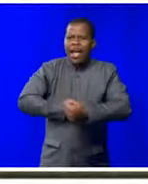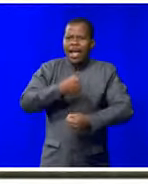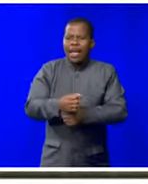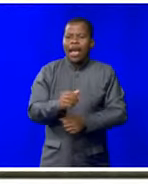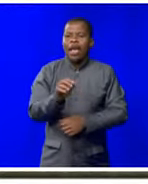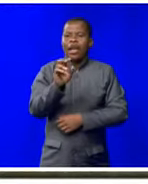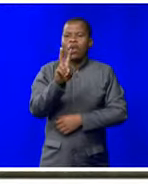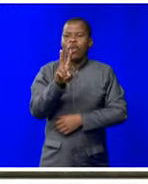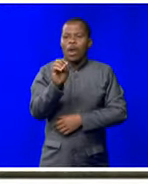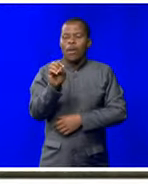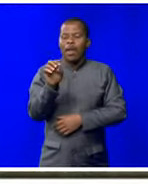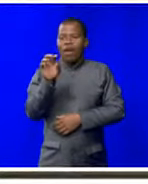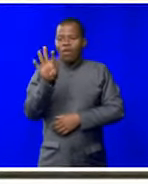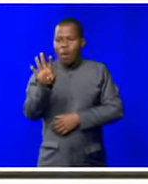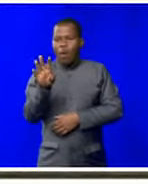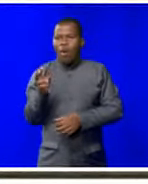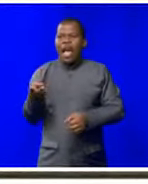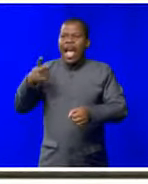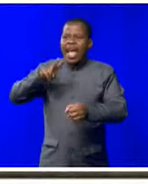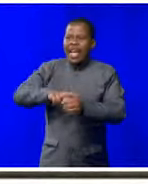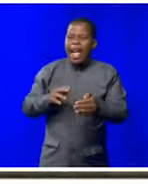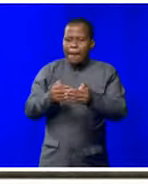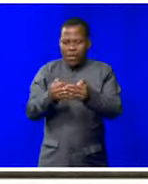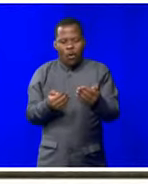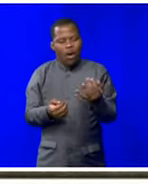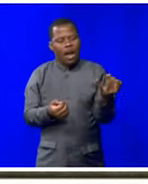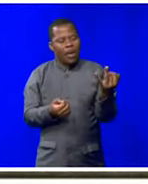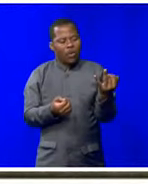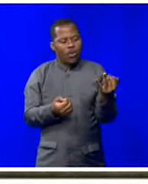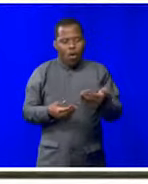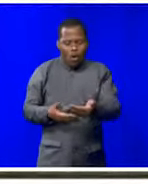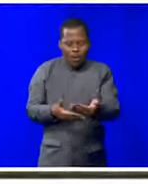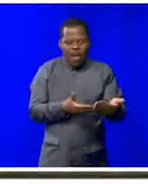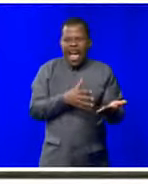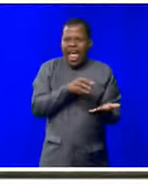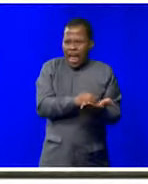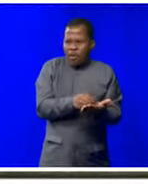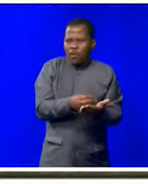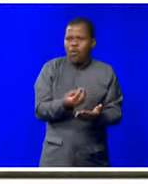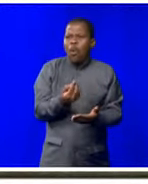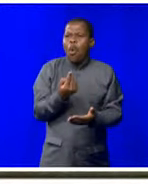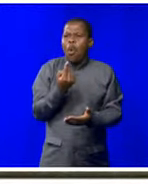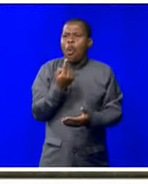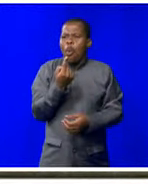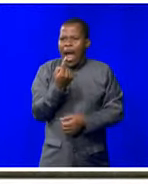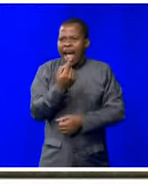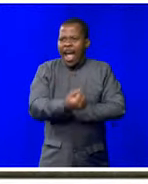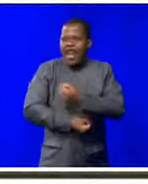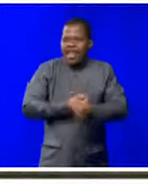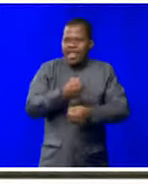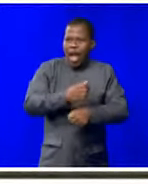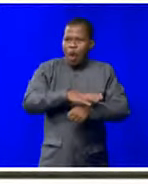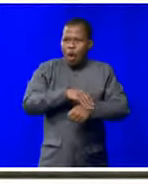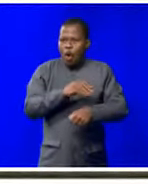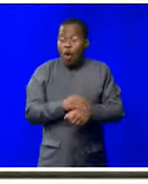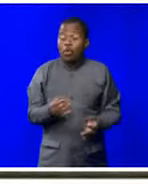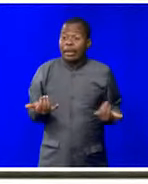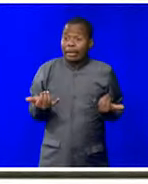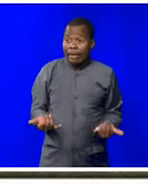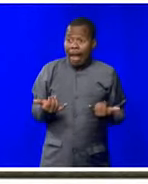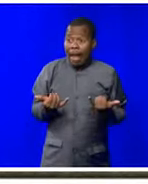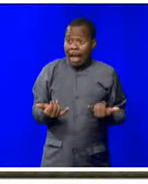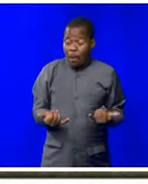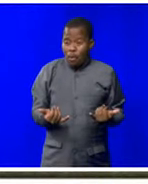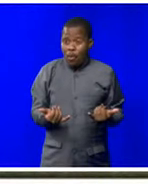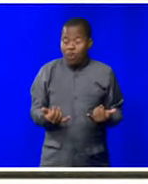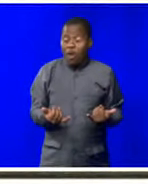2004. Mbokalo pambilini wake washiya emntwana usemncane liswane leminyaka lomunye. Nyalo